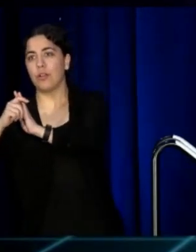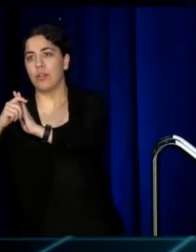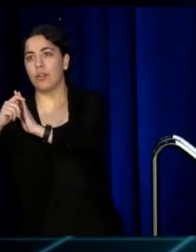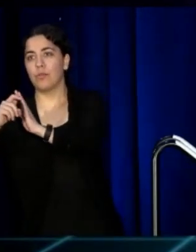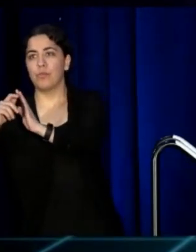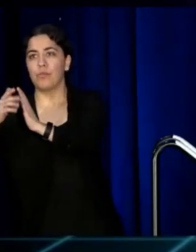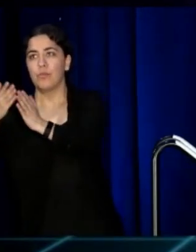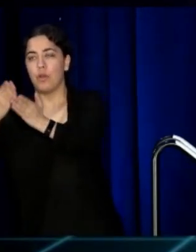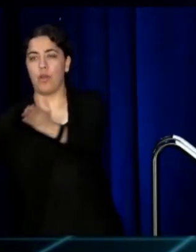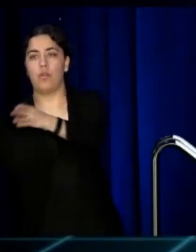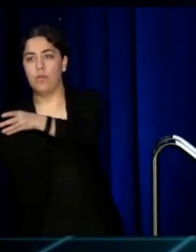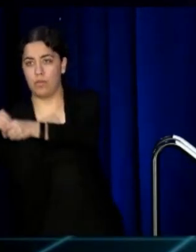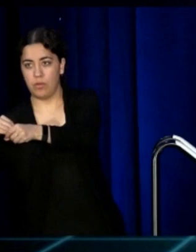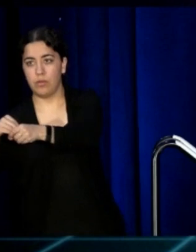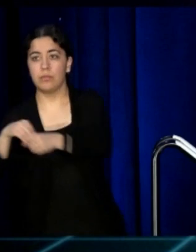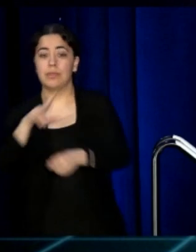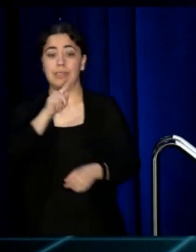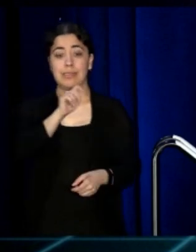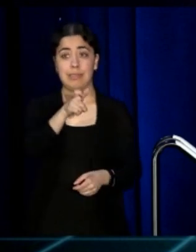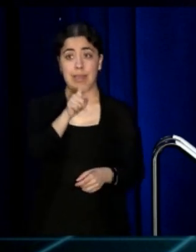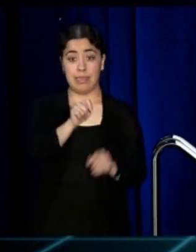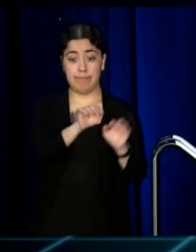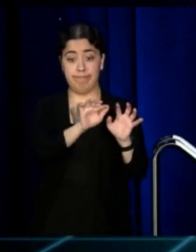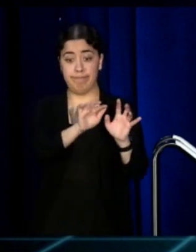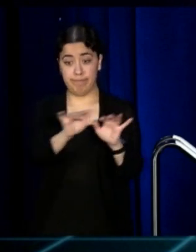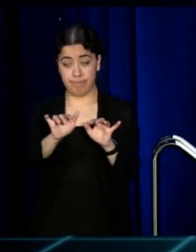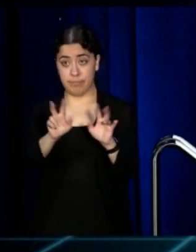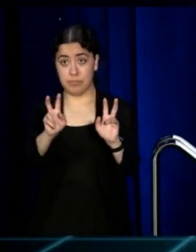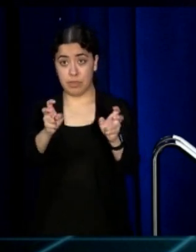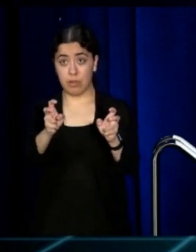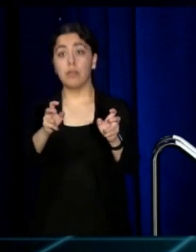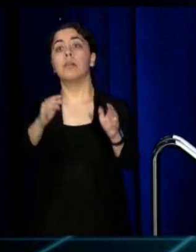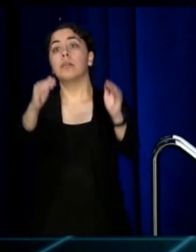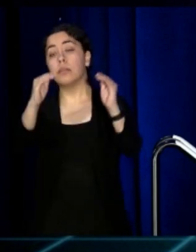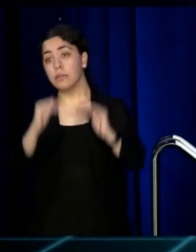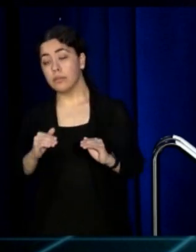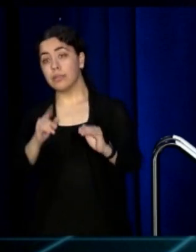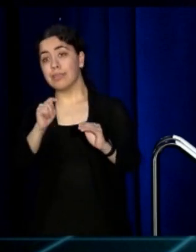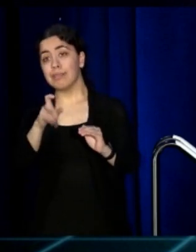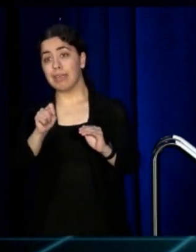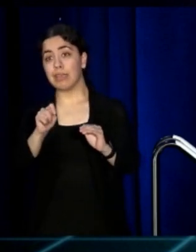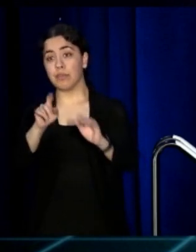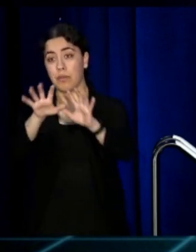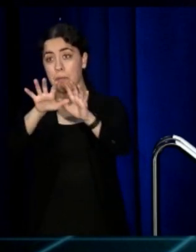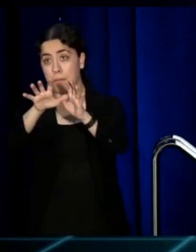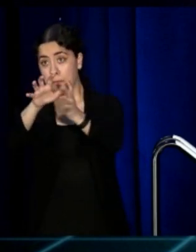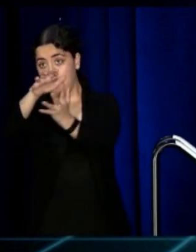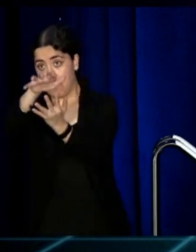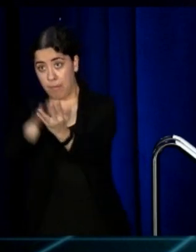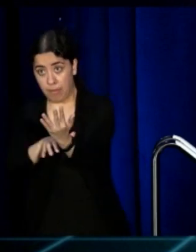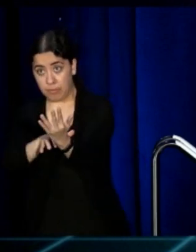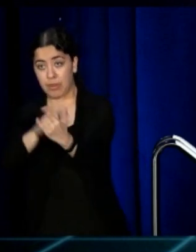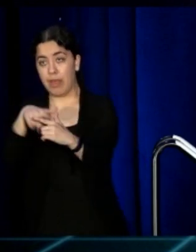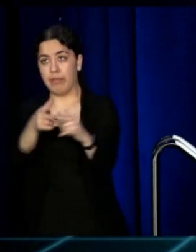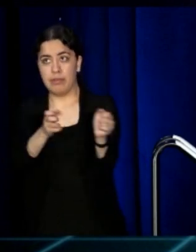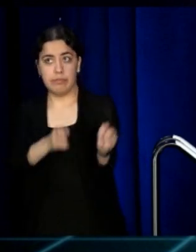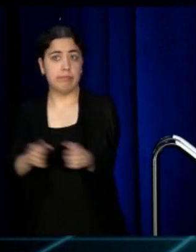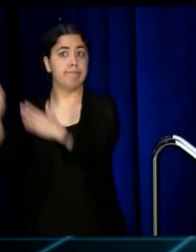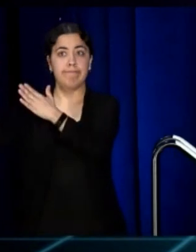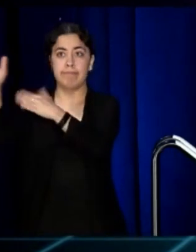title. You render a text area for the body and a submit. And that is all you do.